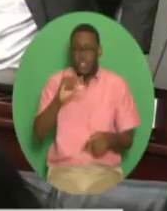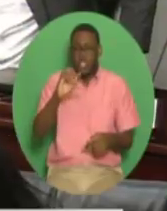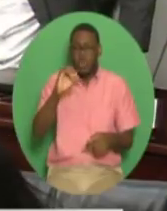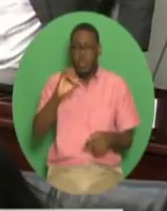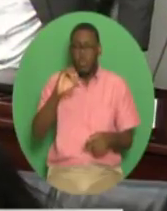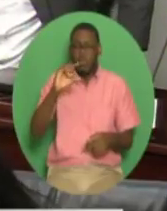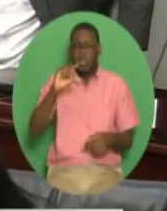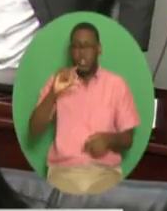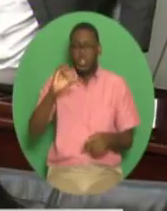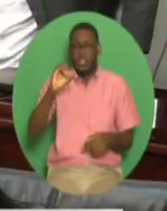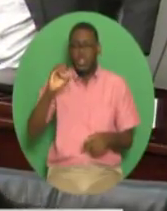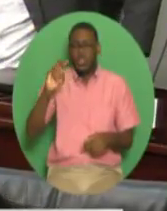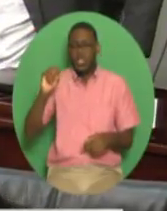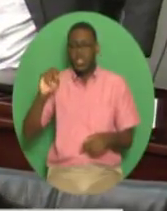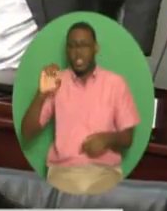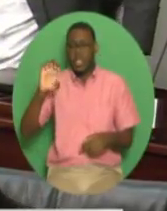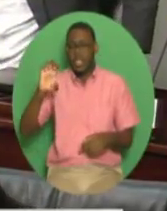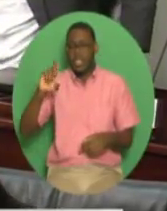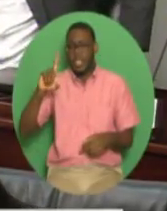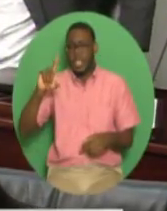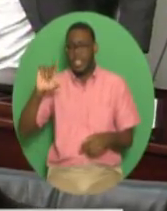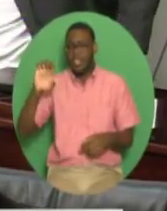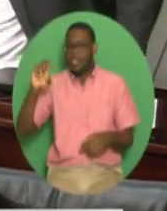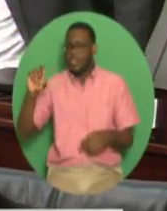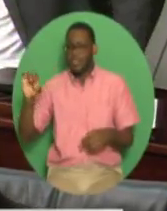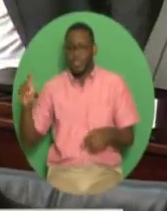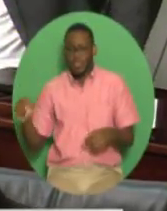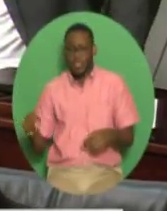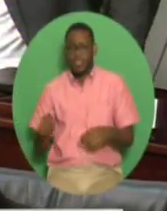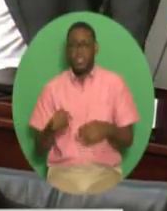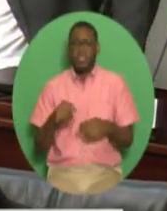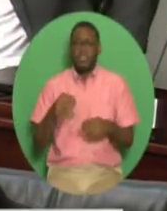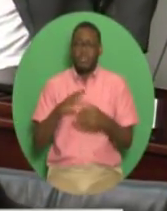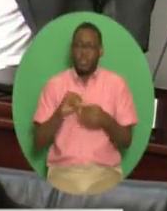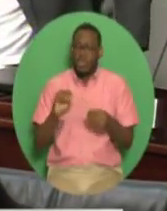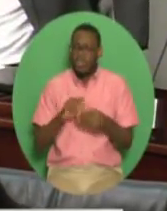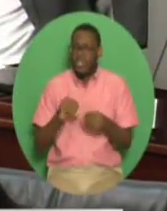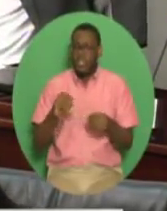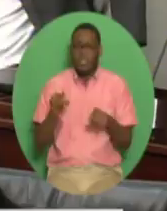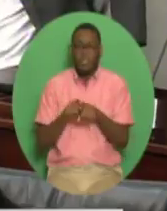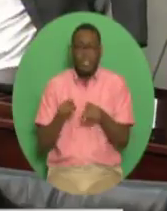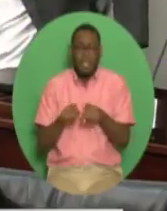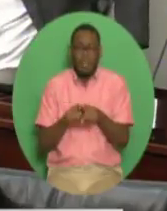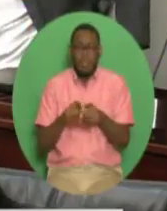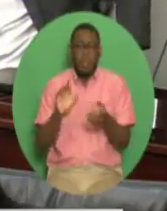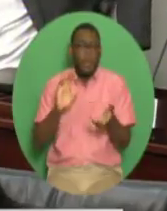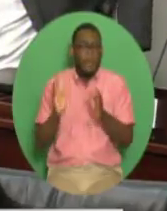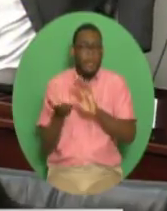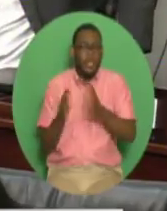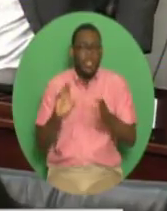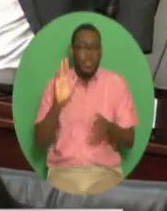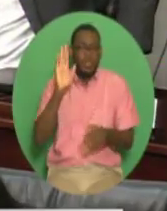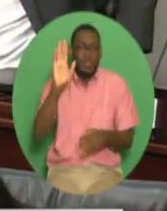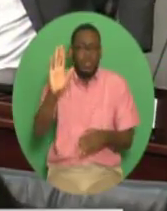And that description is very apt for some of those on this